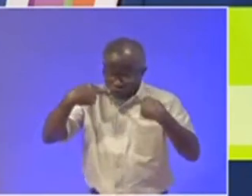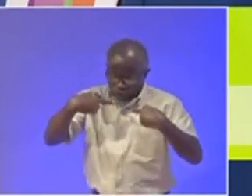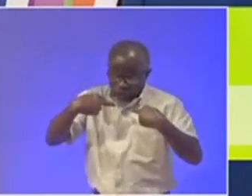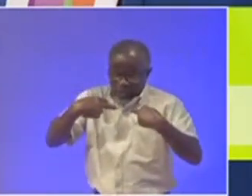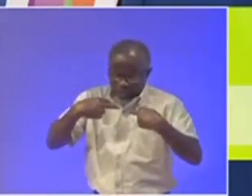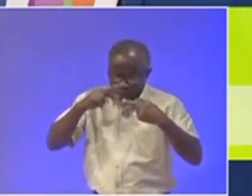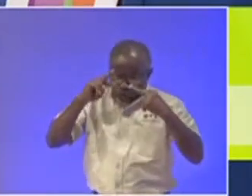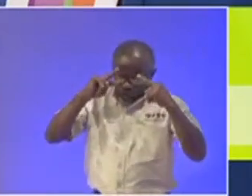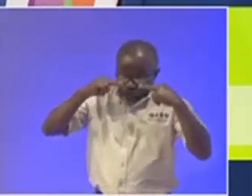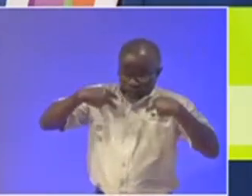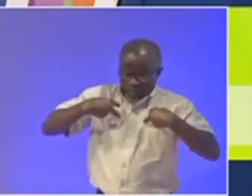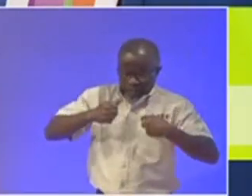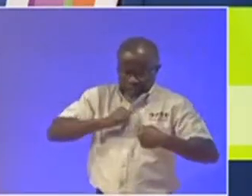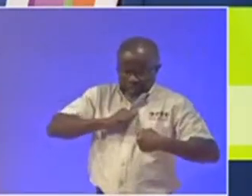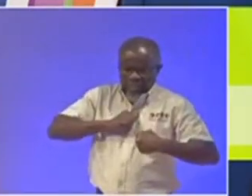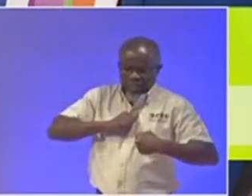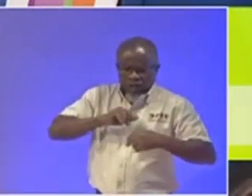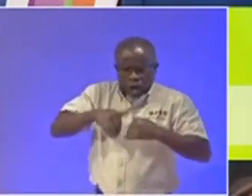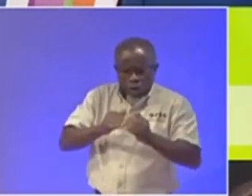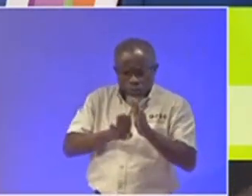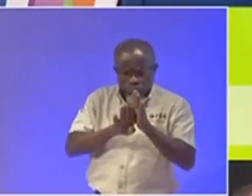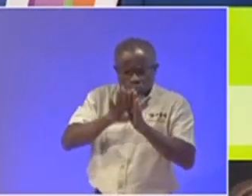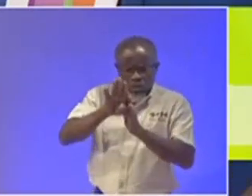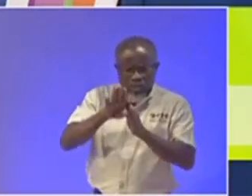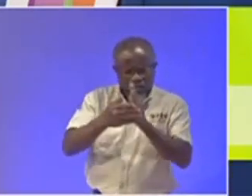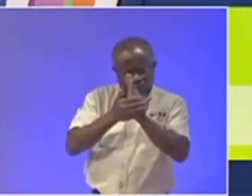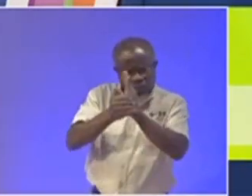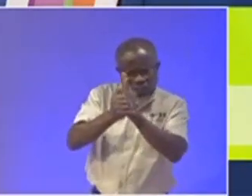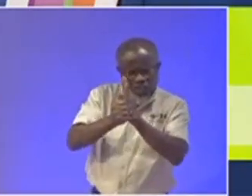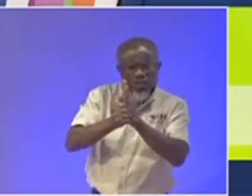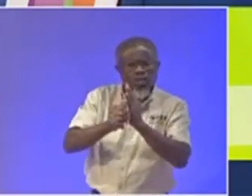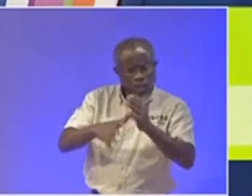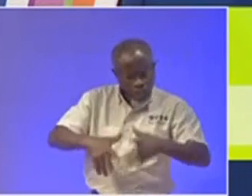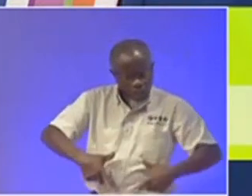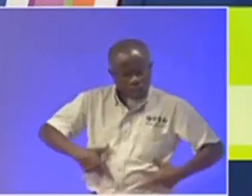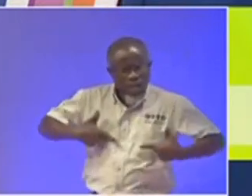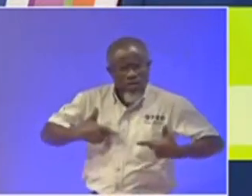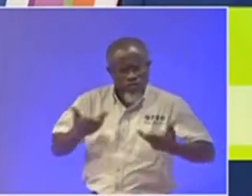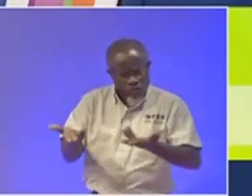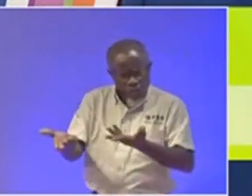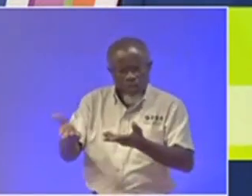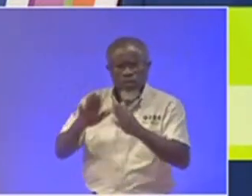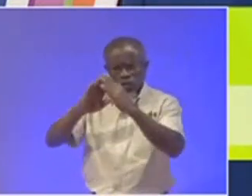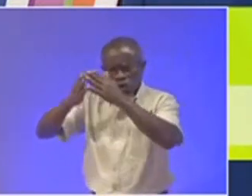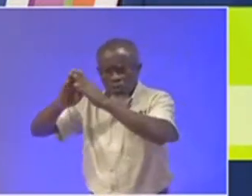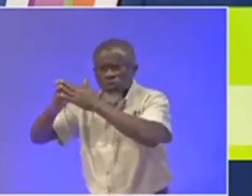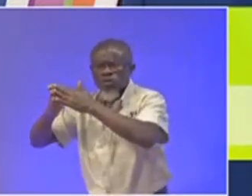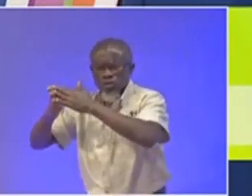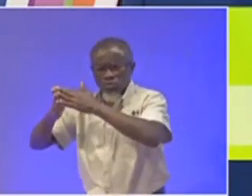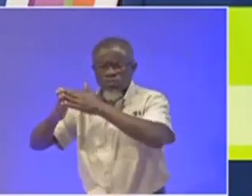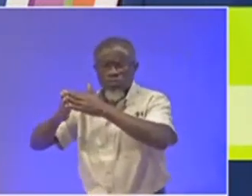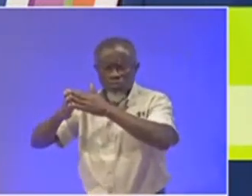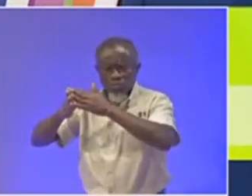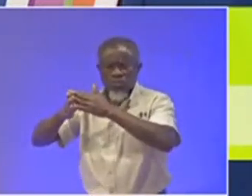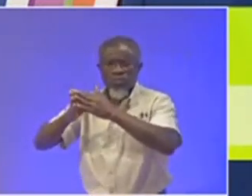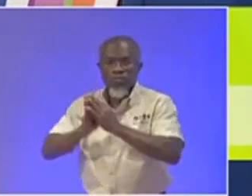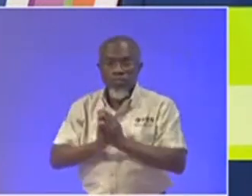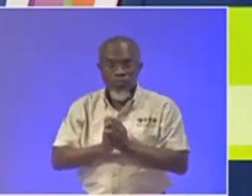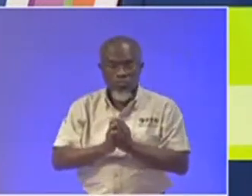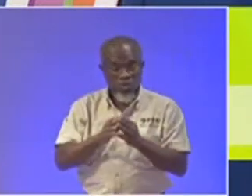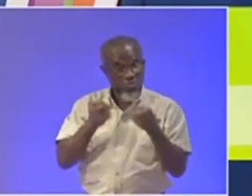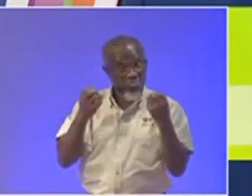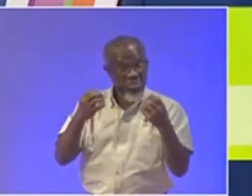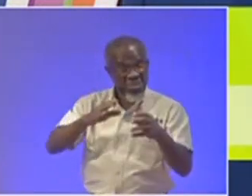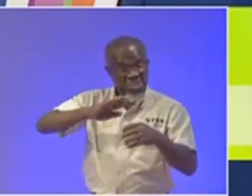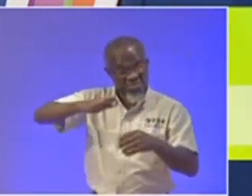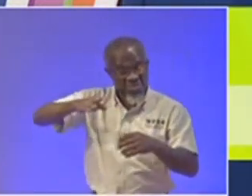persons, how we develop those skills that allow us to live in community. because many times that